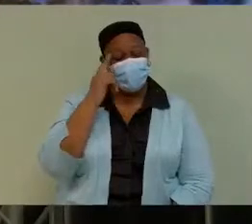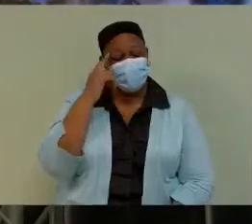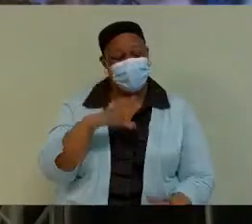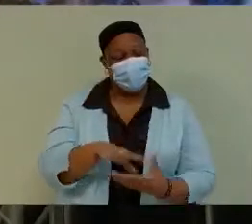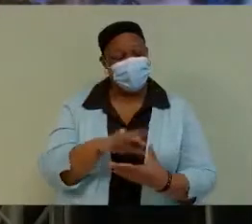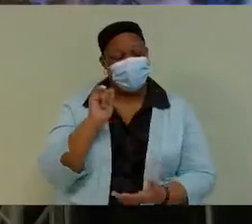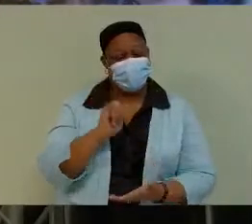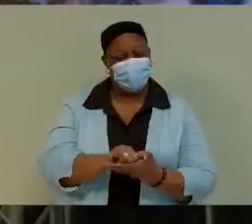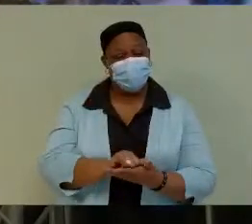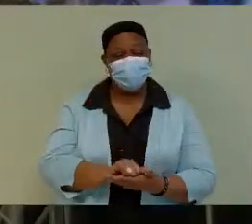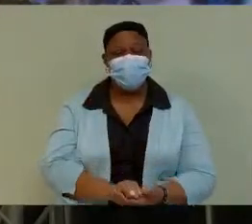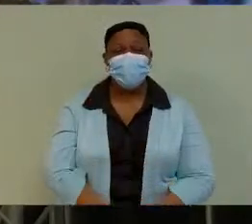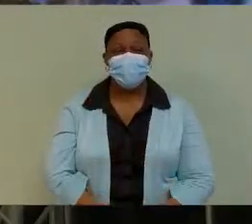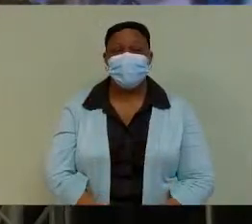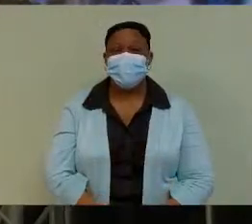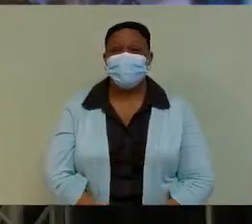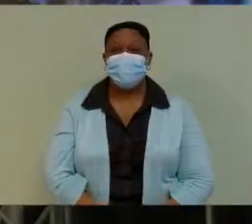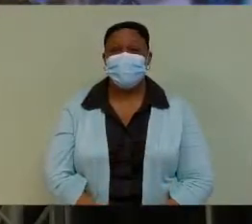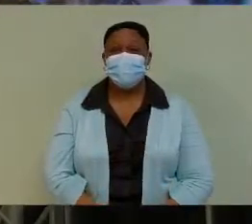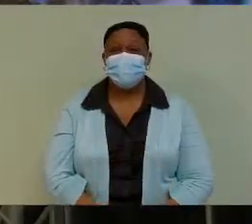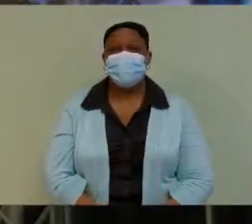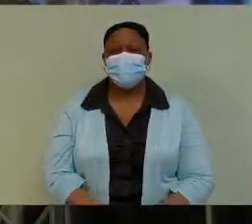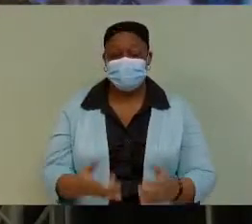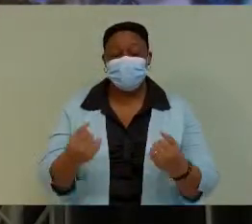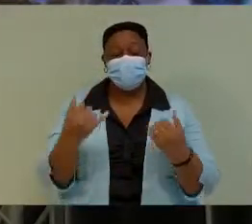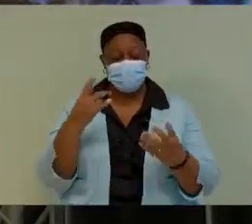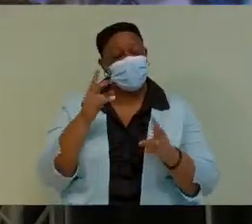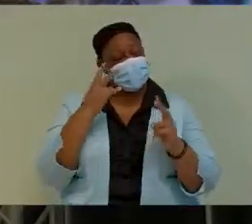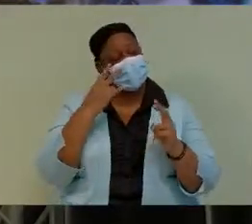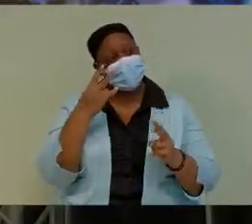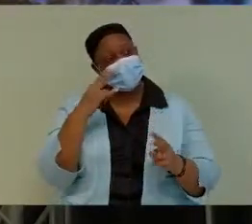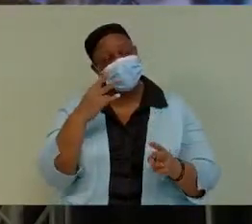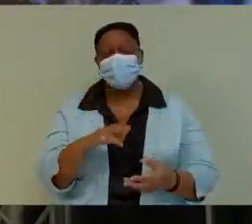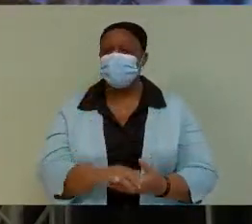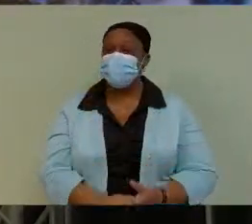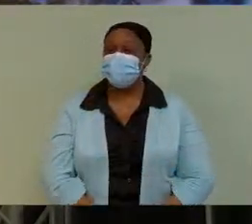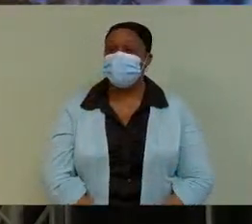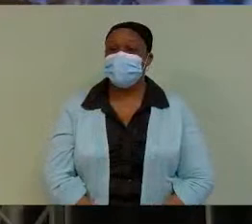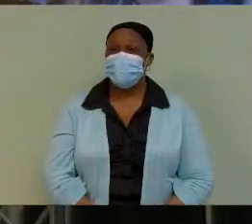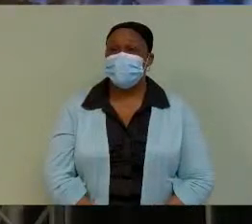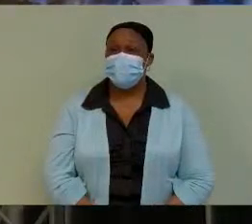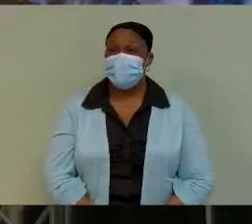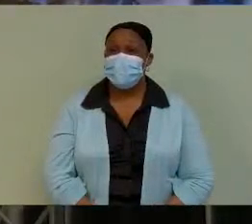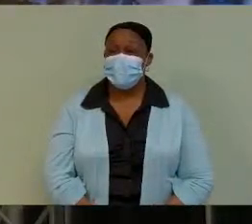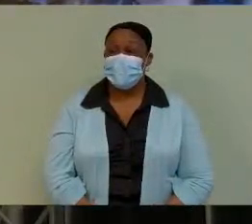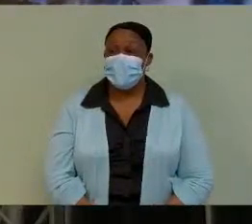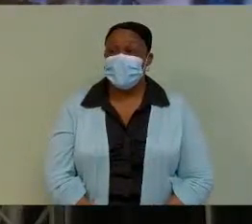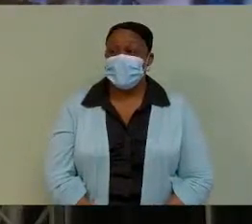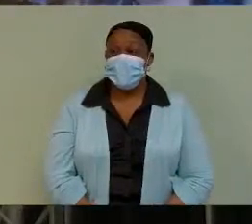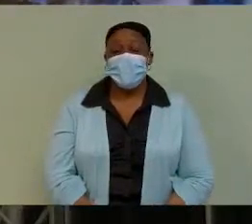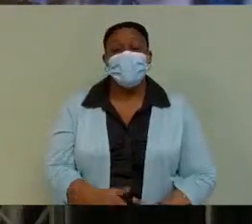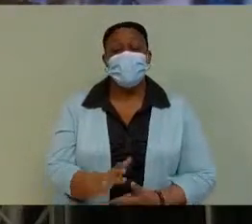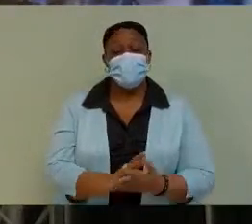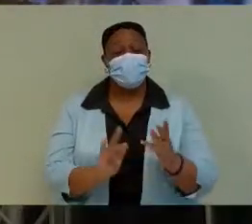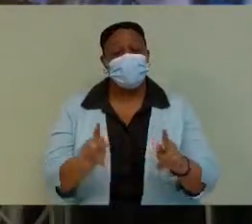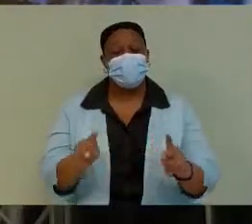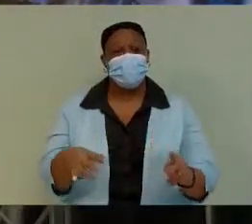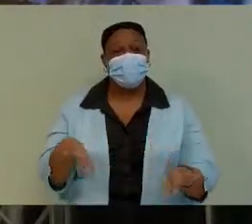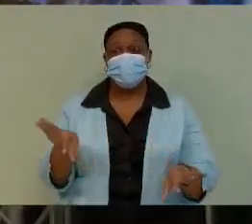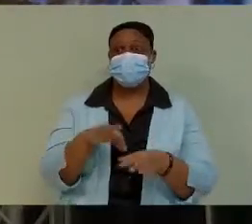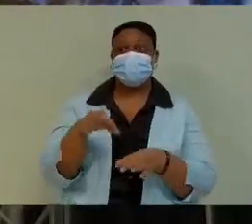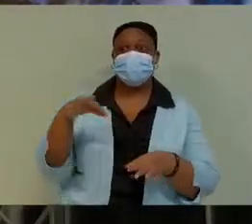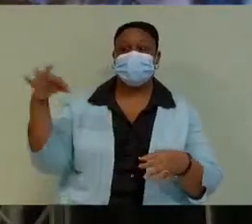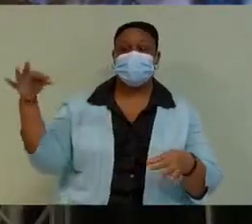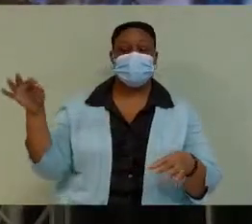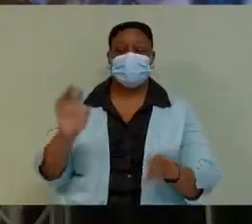because churches are where, you know, people sometimes feel that they're in the spirit and they don't have